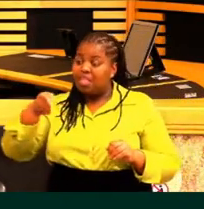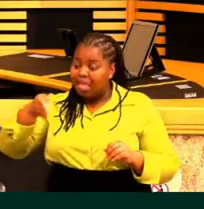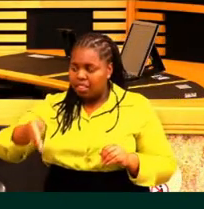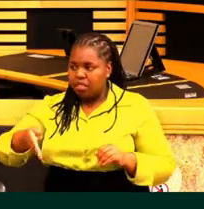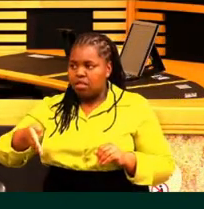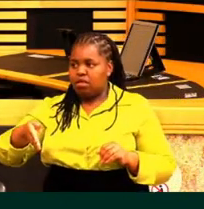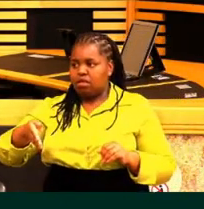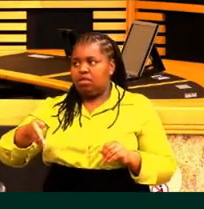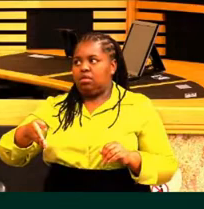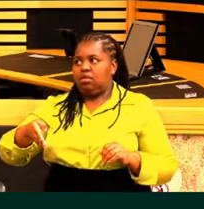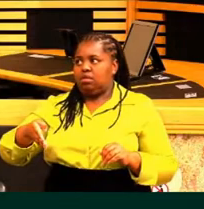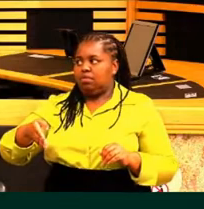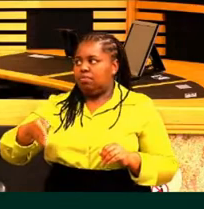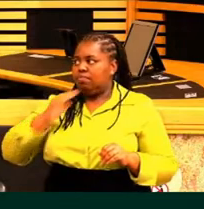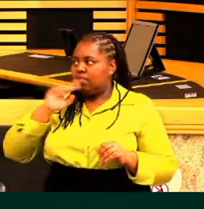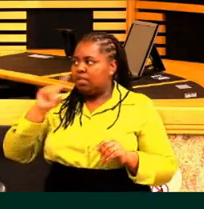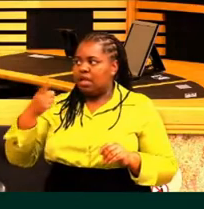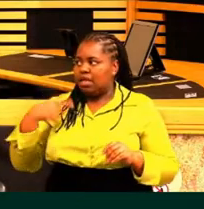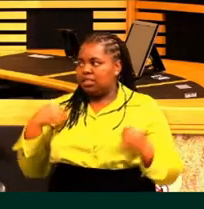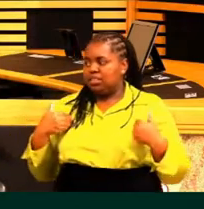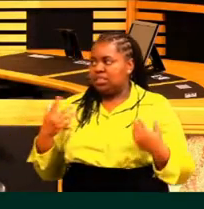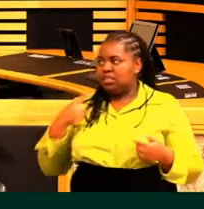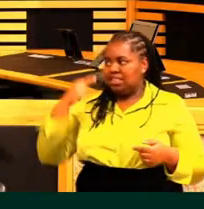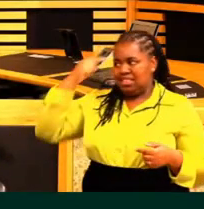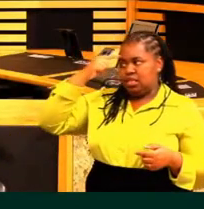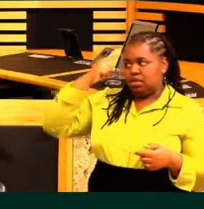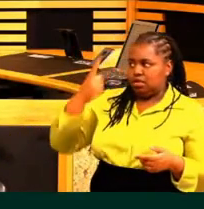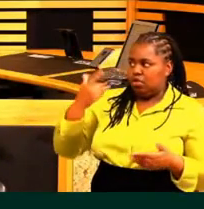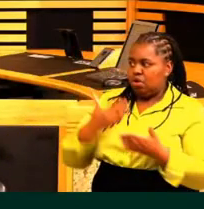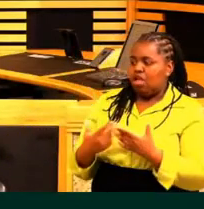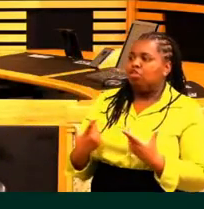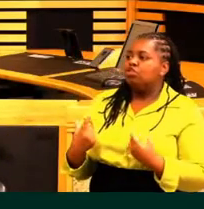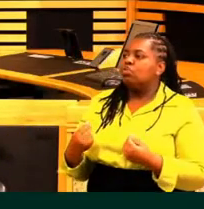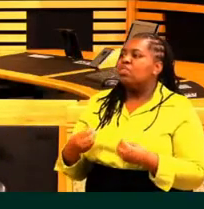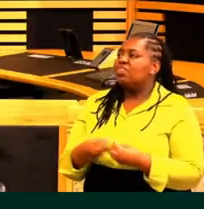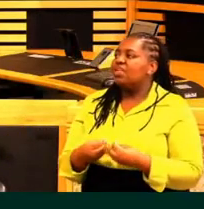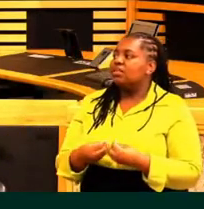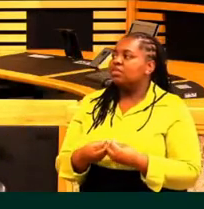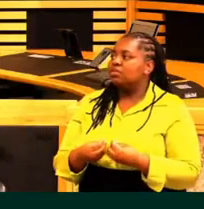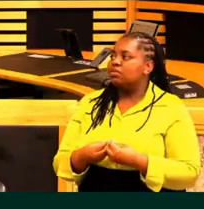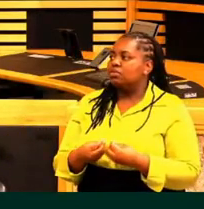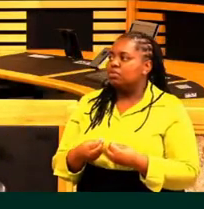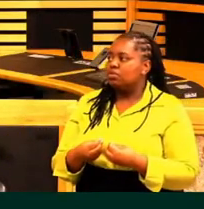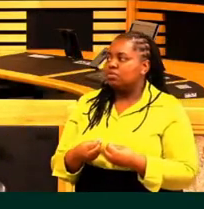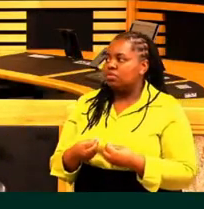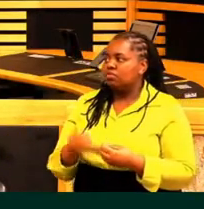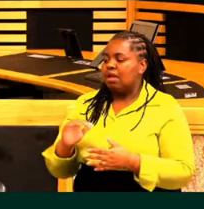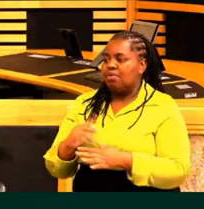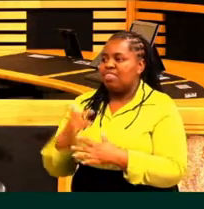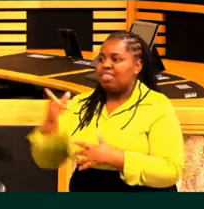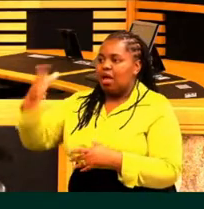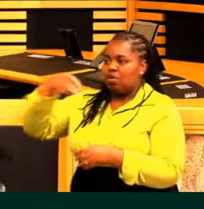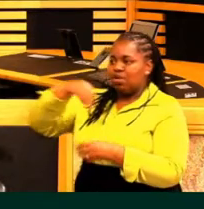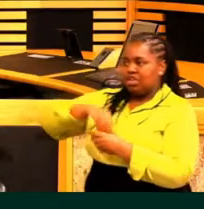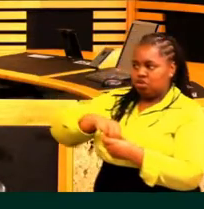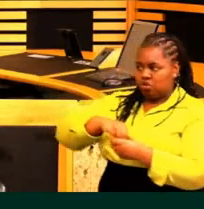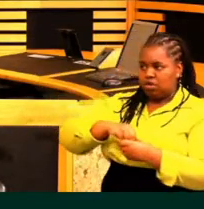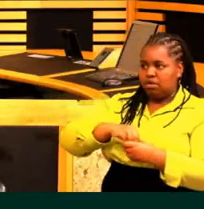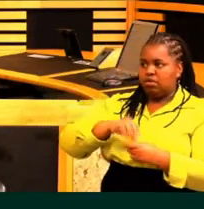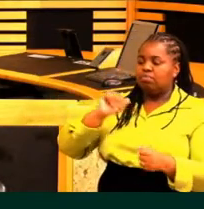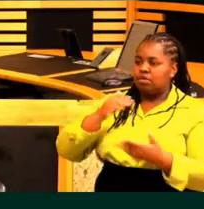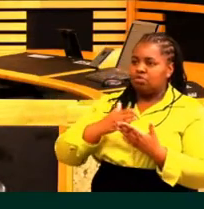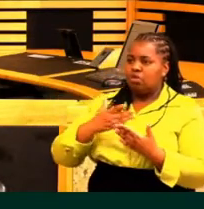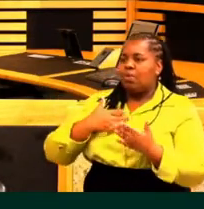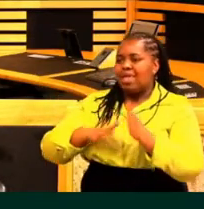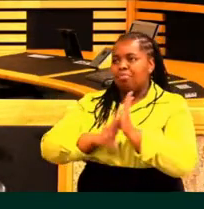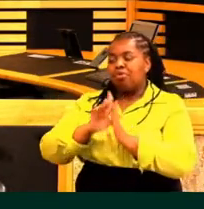and no one must begin to think that you can do things on their behalf with without them we can just improve